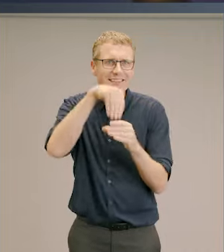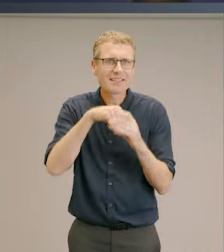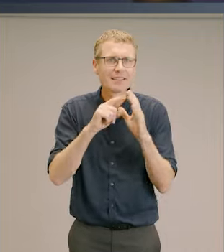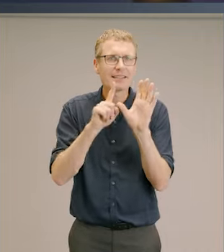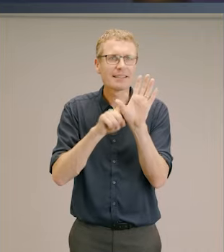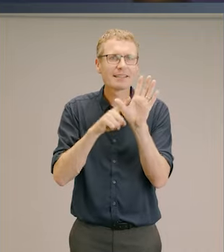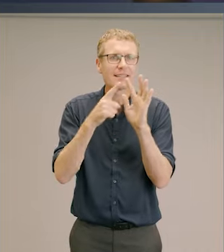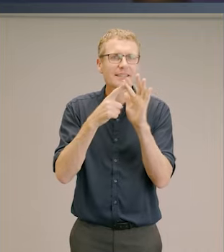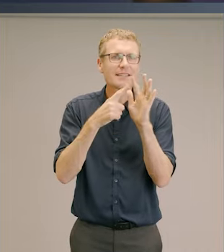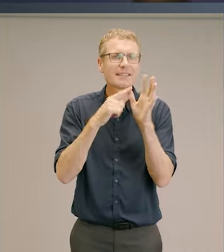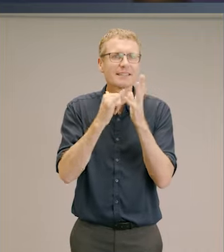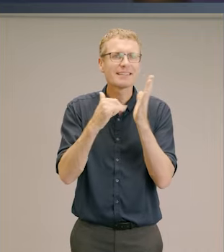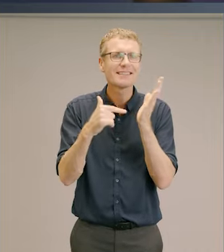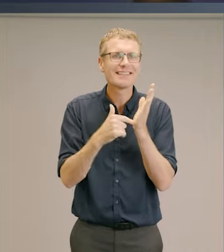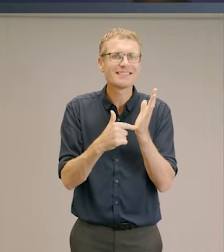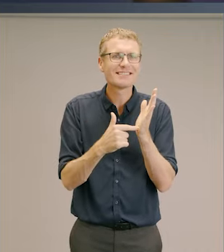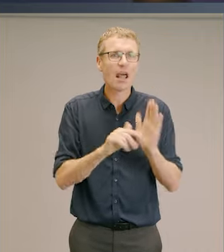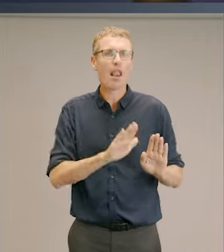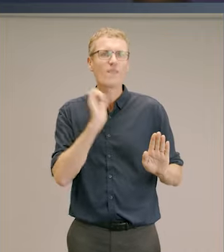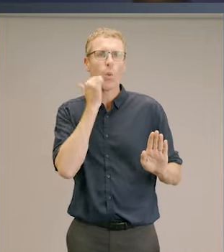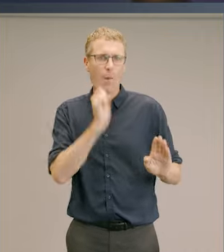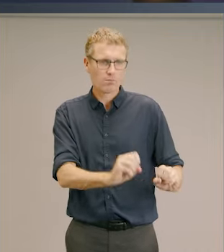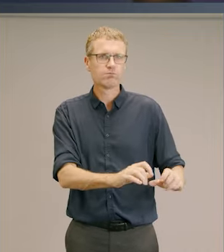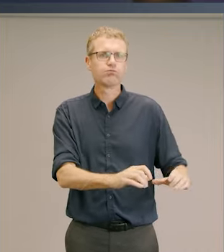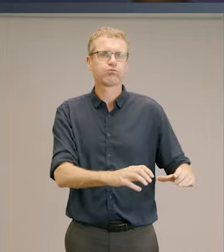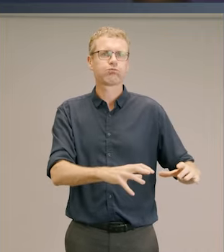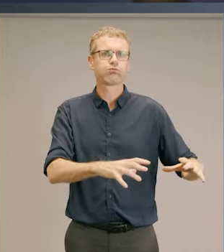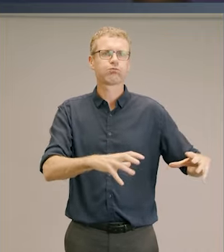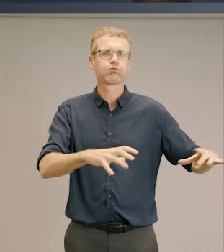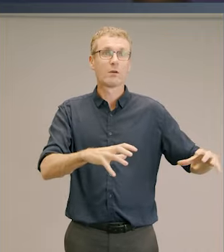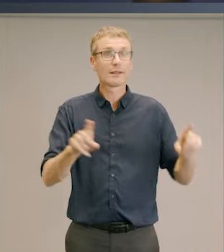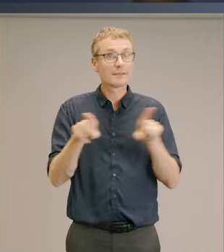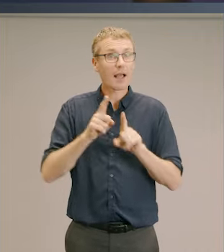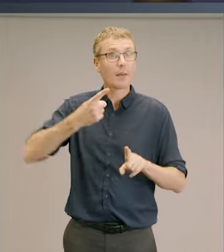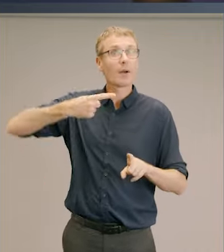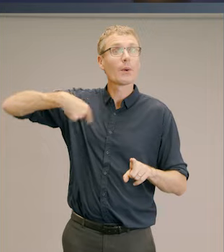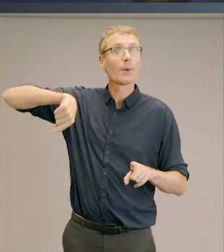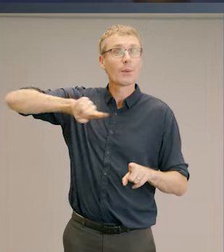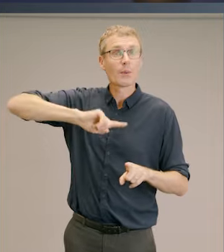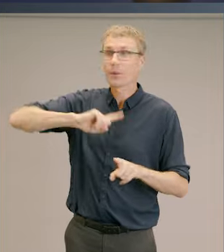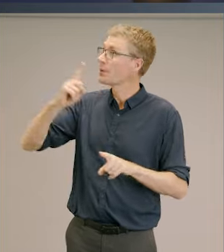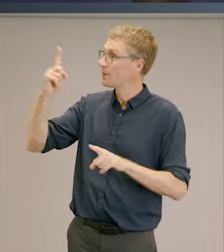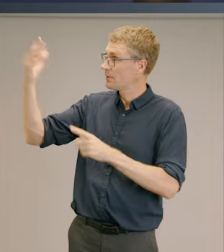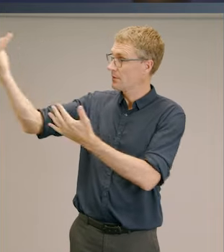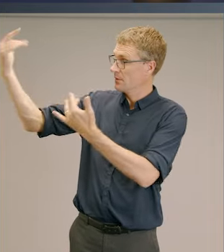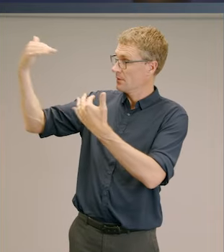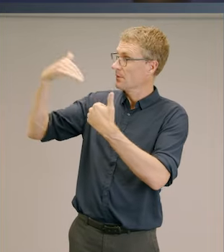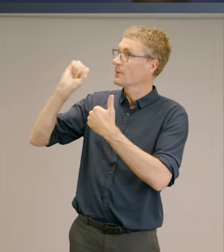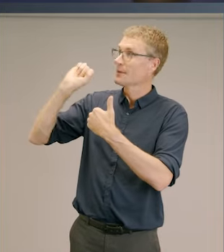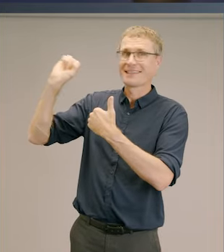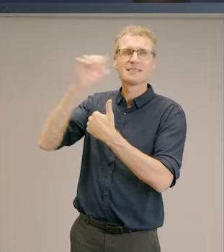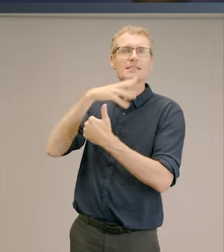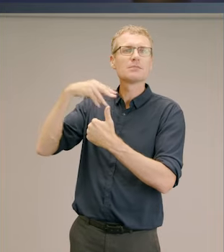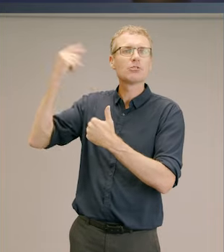suddenly work and this whole dough will be changed because of this tiny little bit of yeast. That's how God works, and